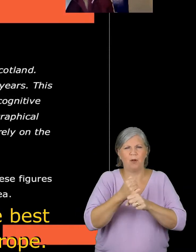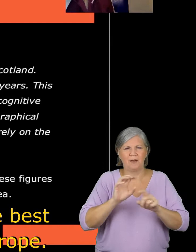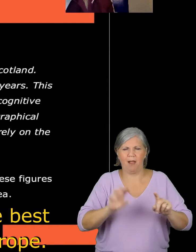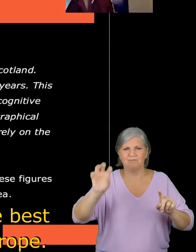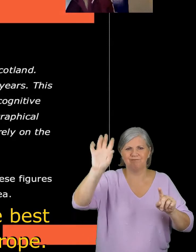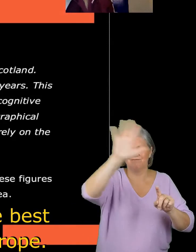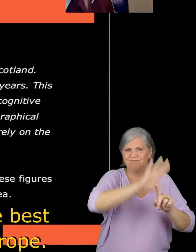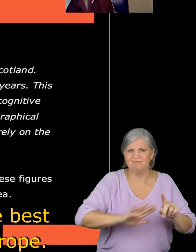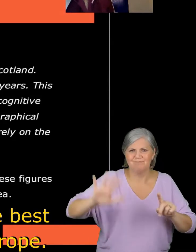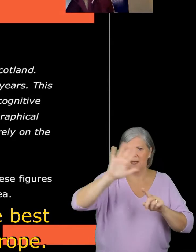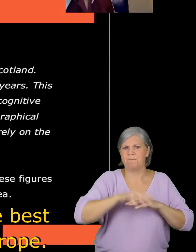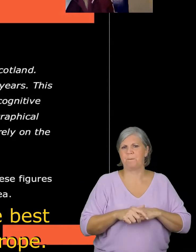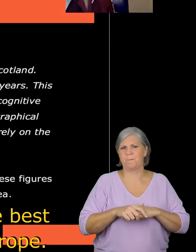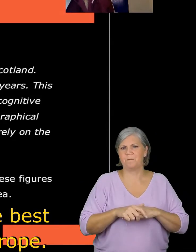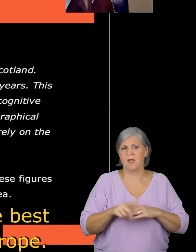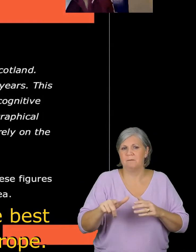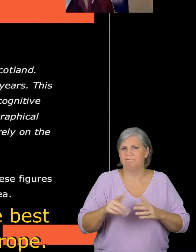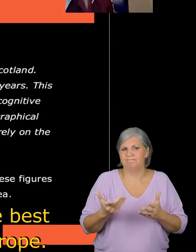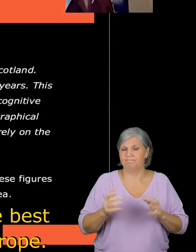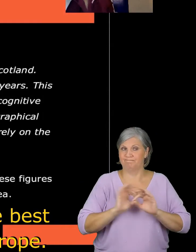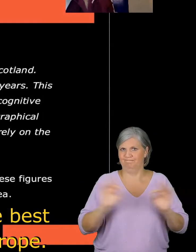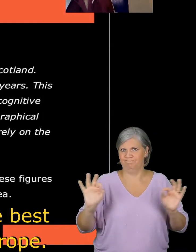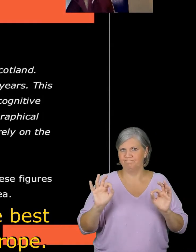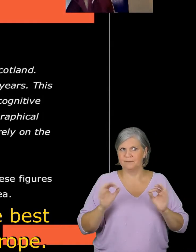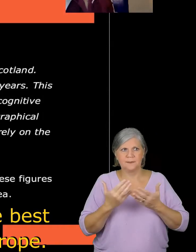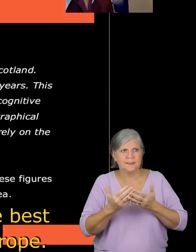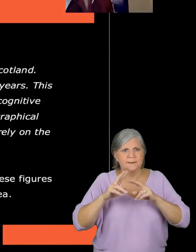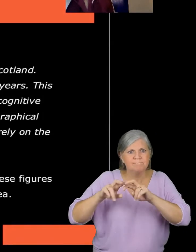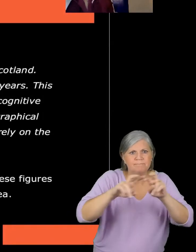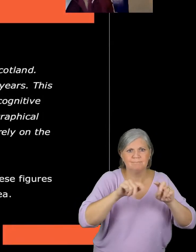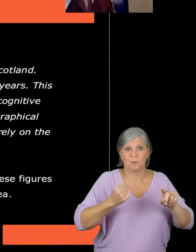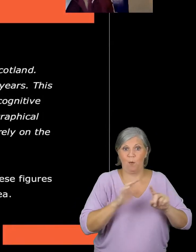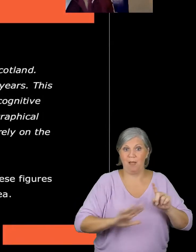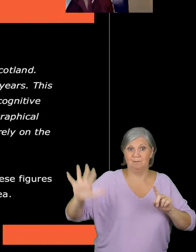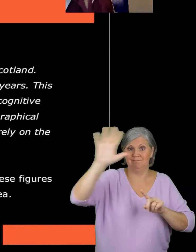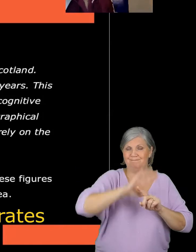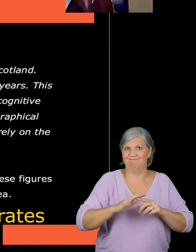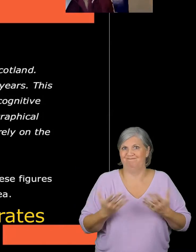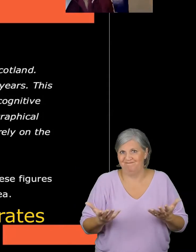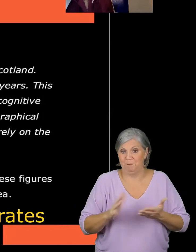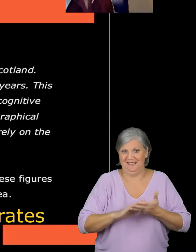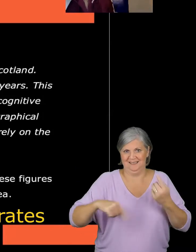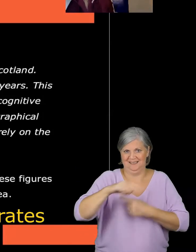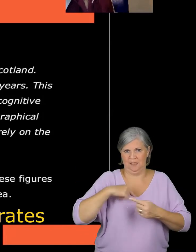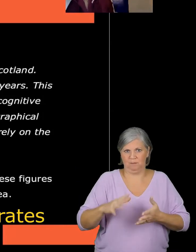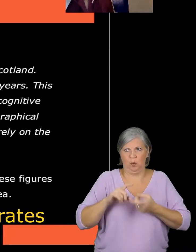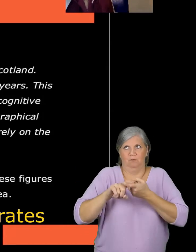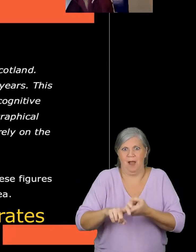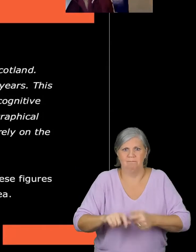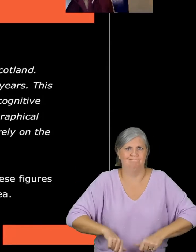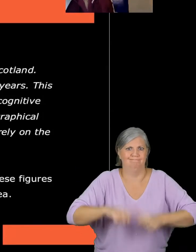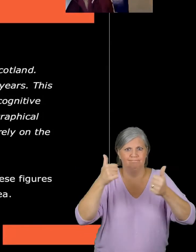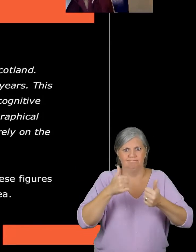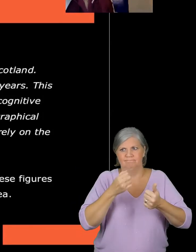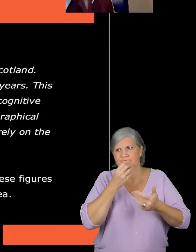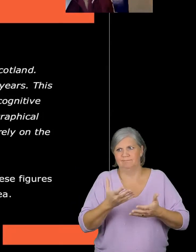studies in Scotland, so we rely on the best available evidence from Europe. Upon request, prevalence rates